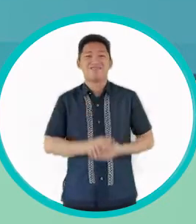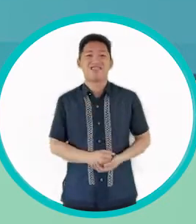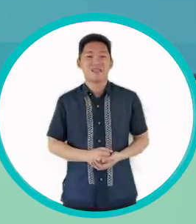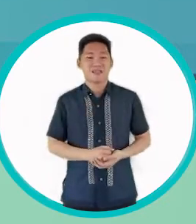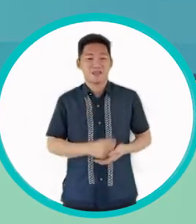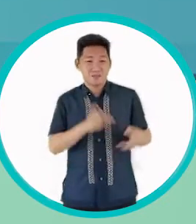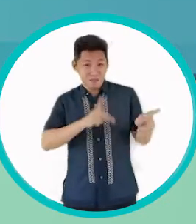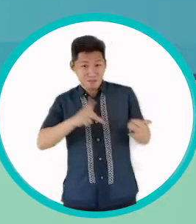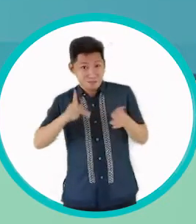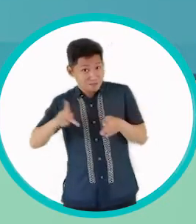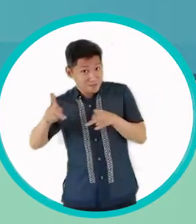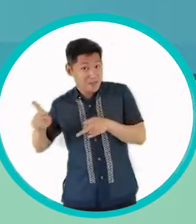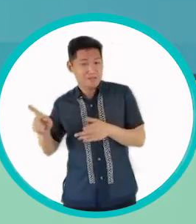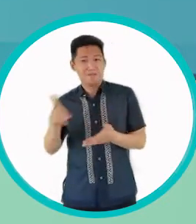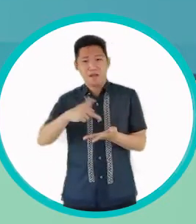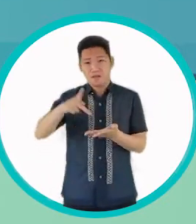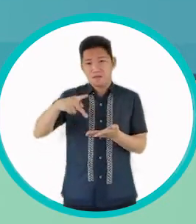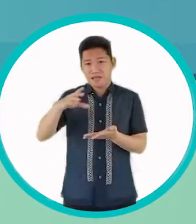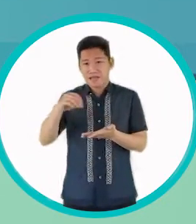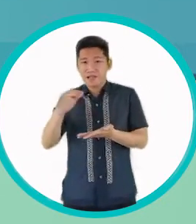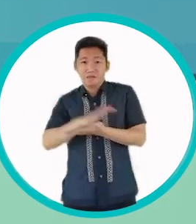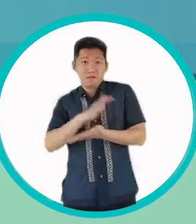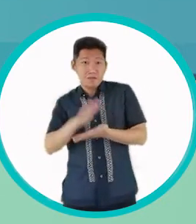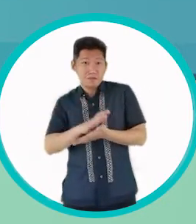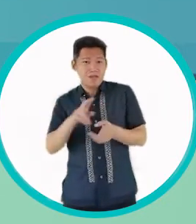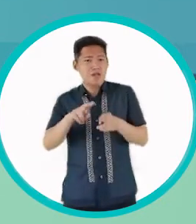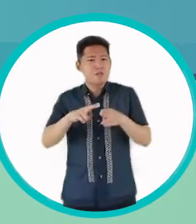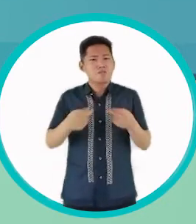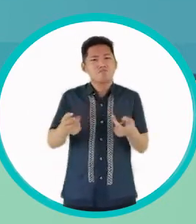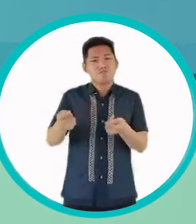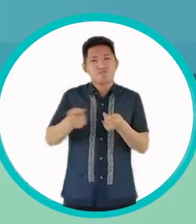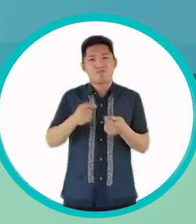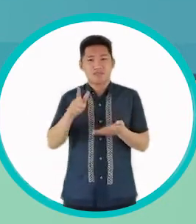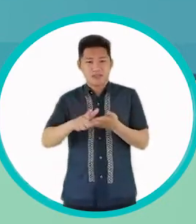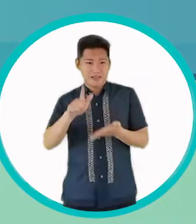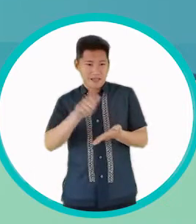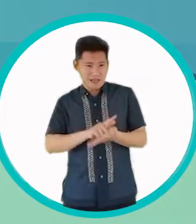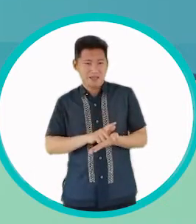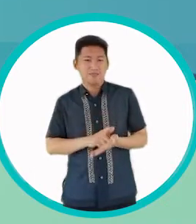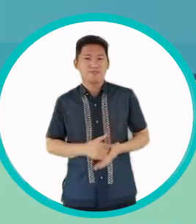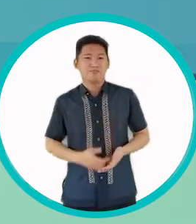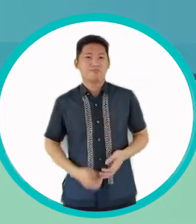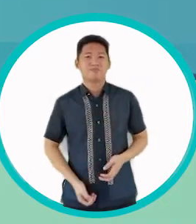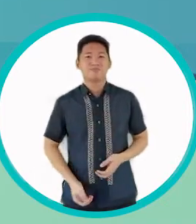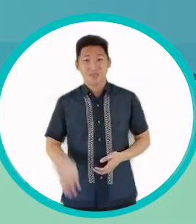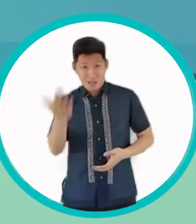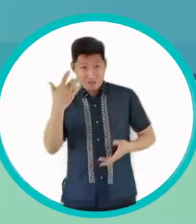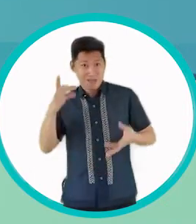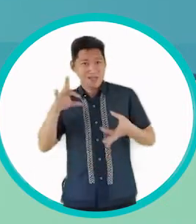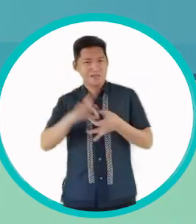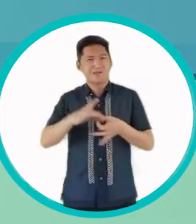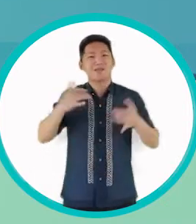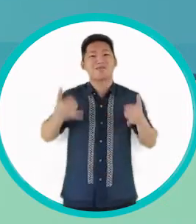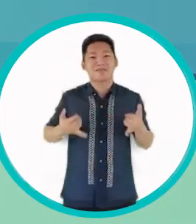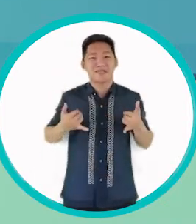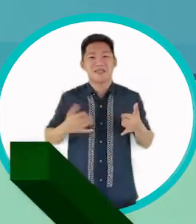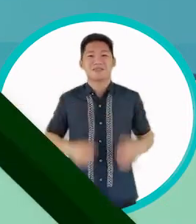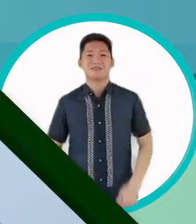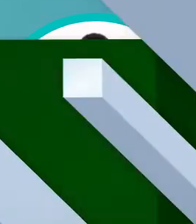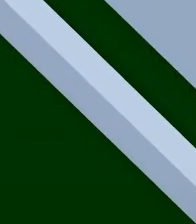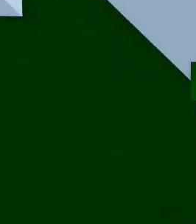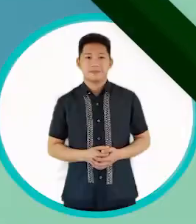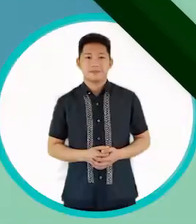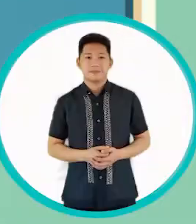you. So, prepare your pen and paper to take notes of this lesson. Come on and join me